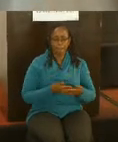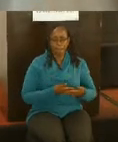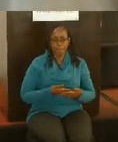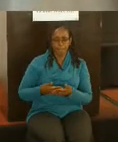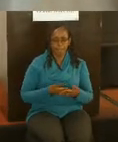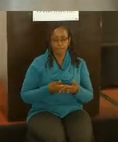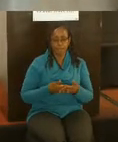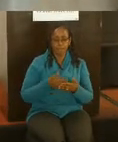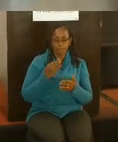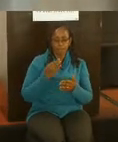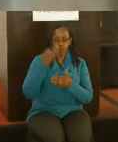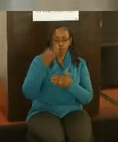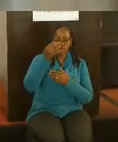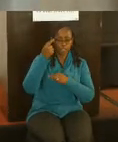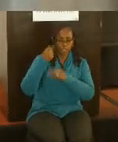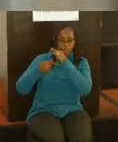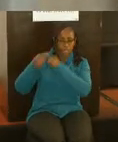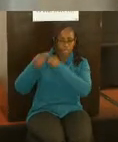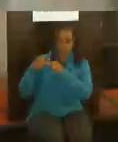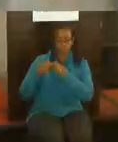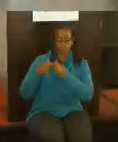future Generations